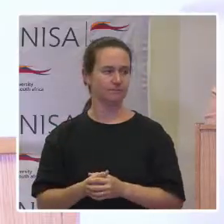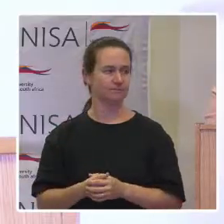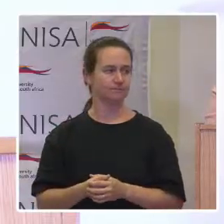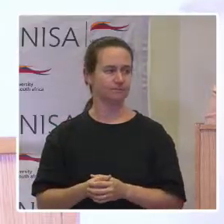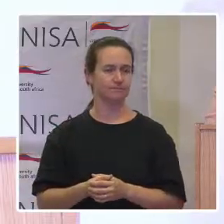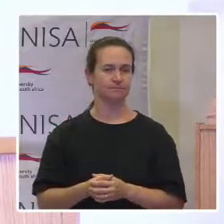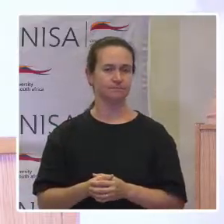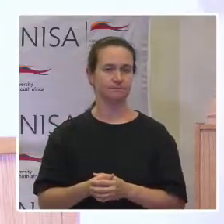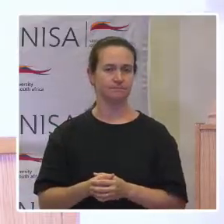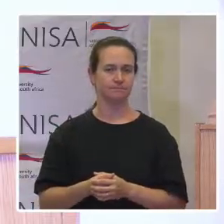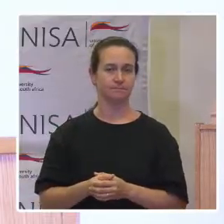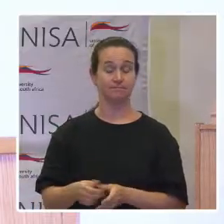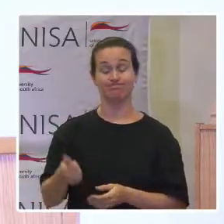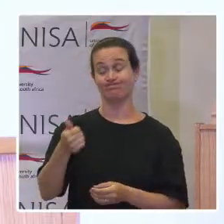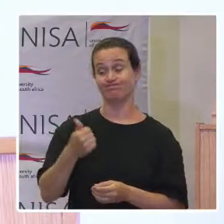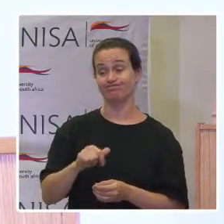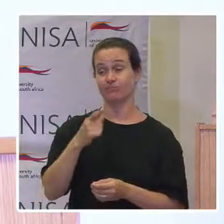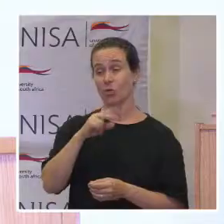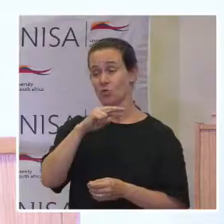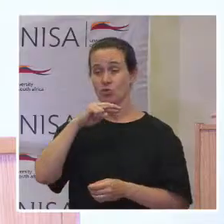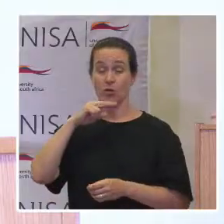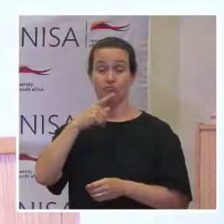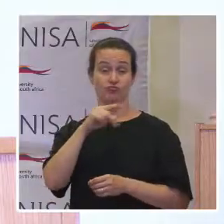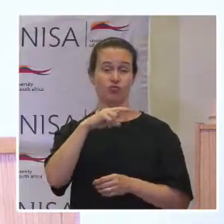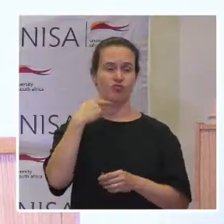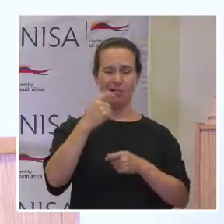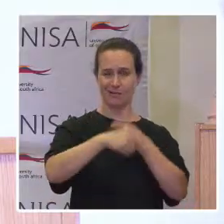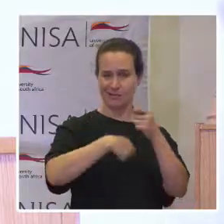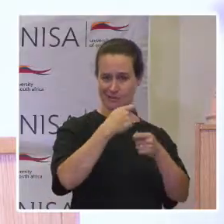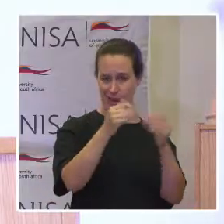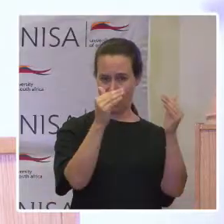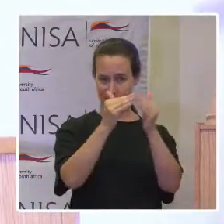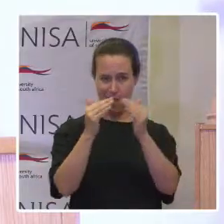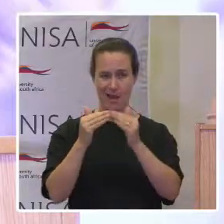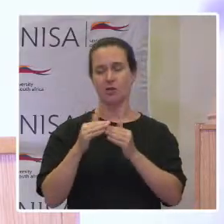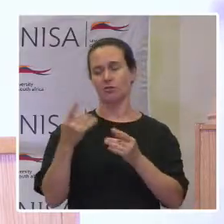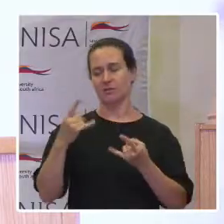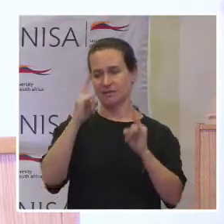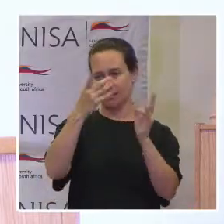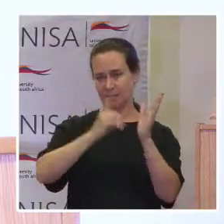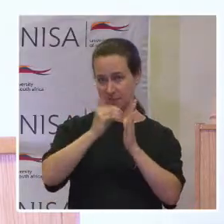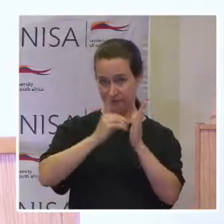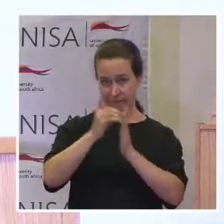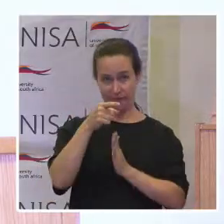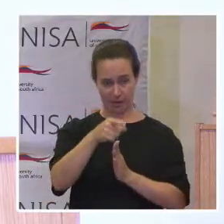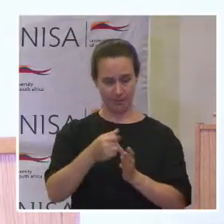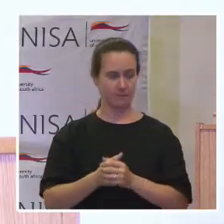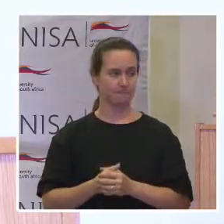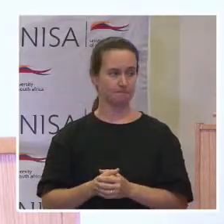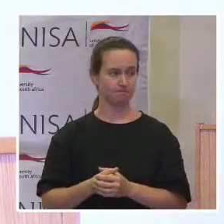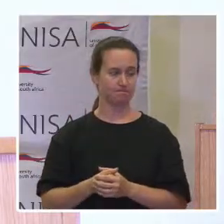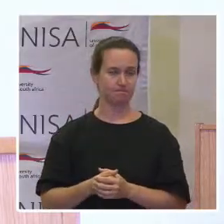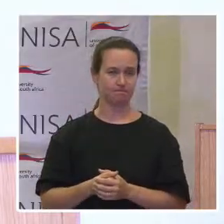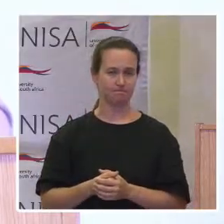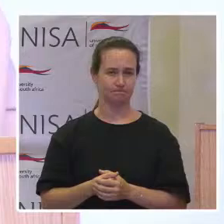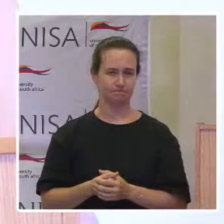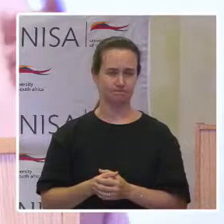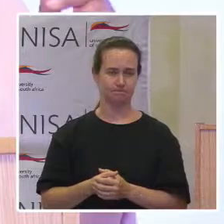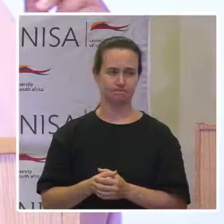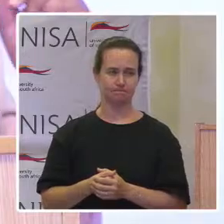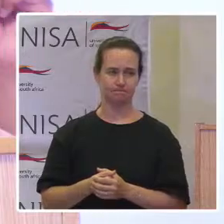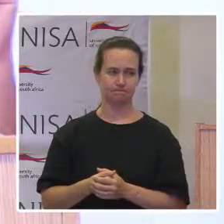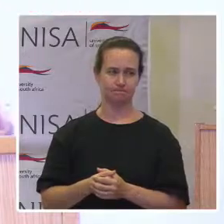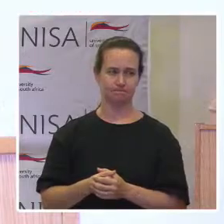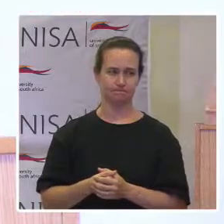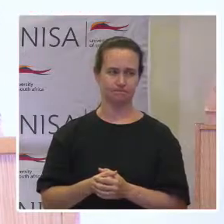And then there is also the real estate and urban development opportunity as an entrepreneur, where I think one